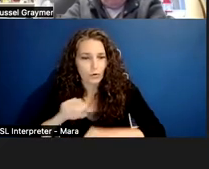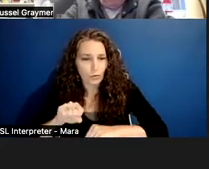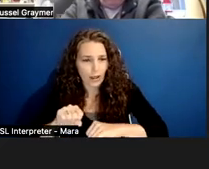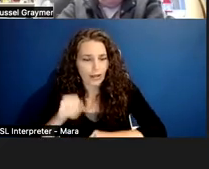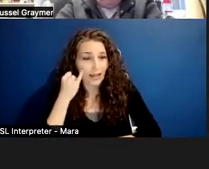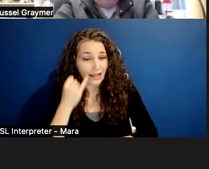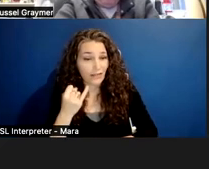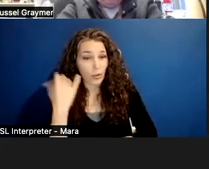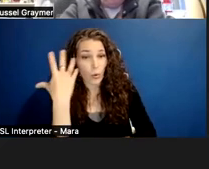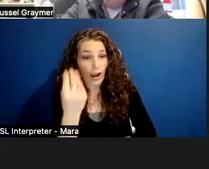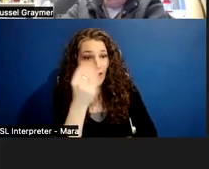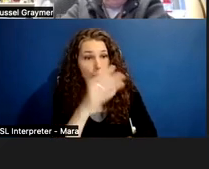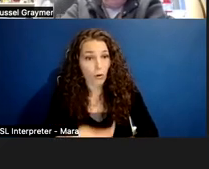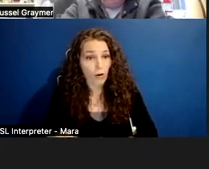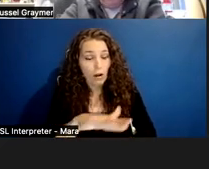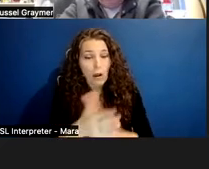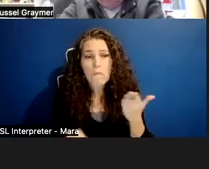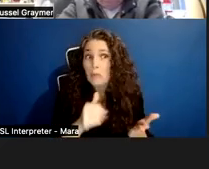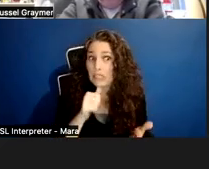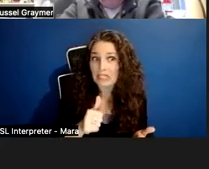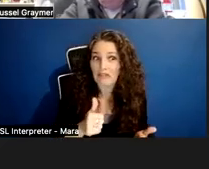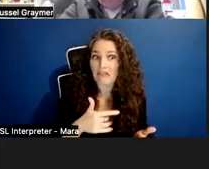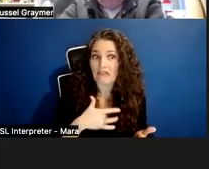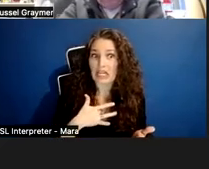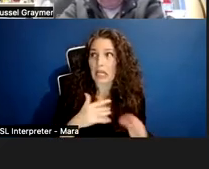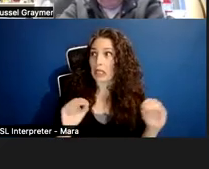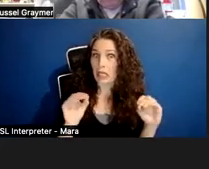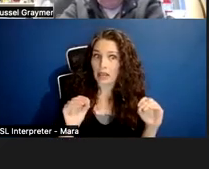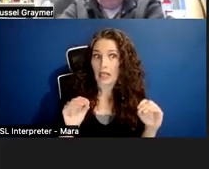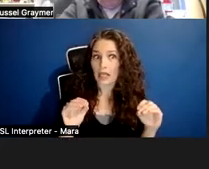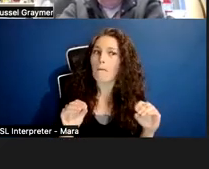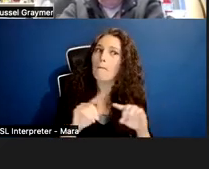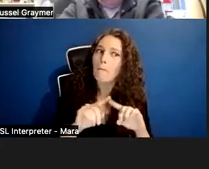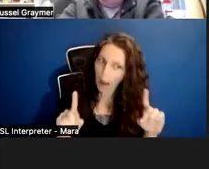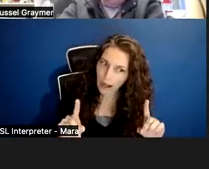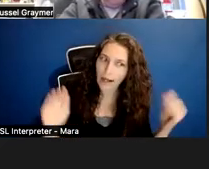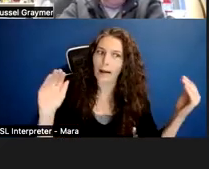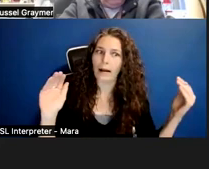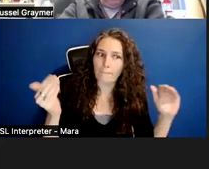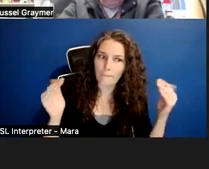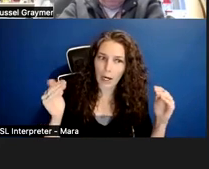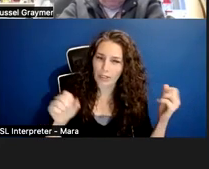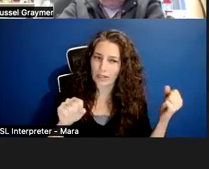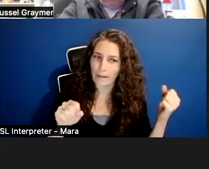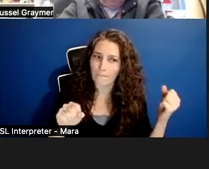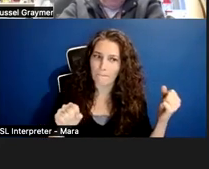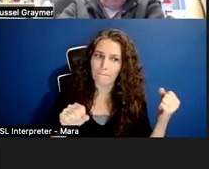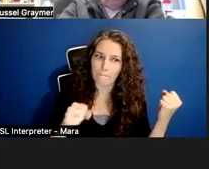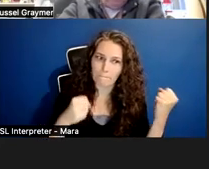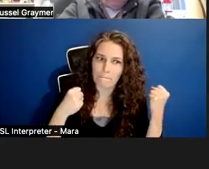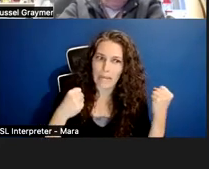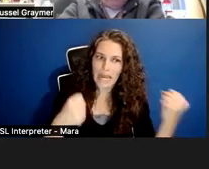some of them might have not have felt so tiny, but they're all much smaller than the main shock. You can see with the